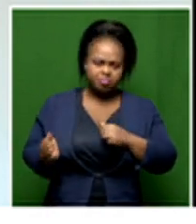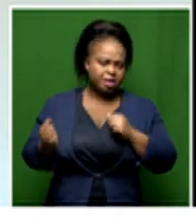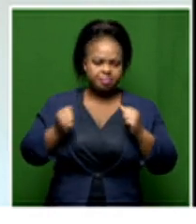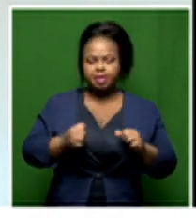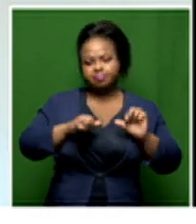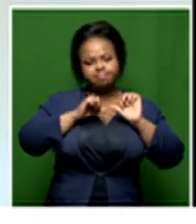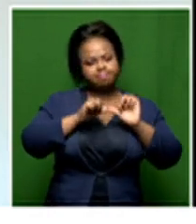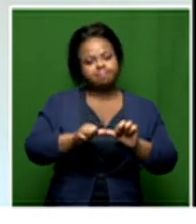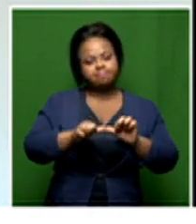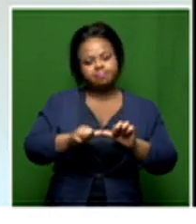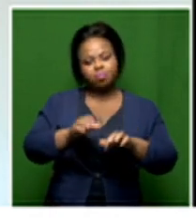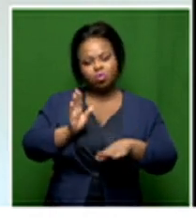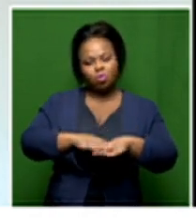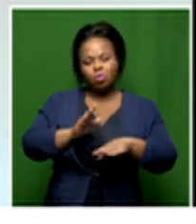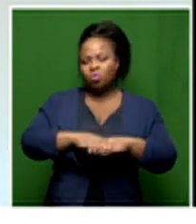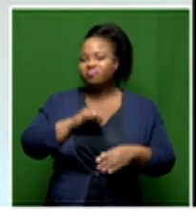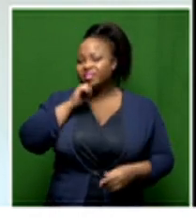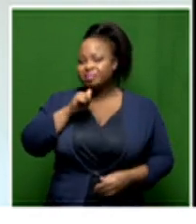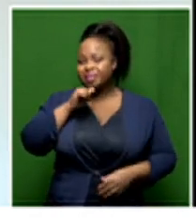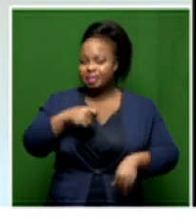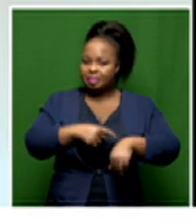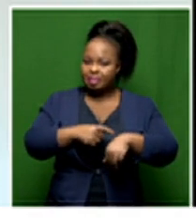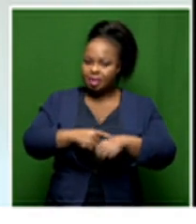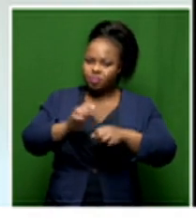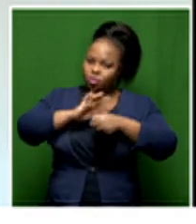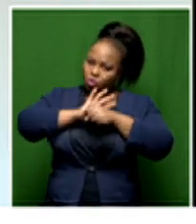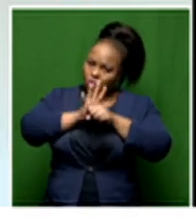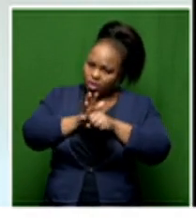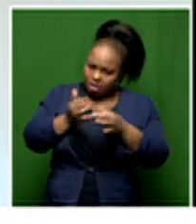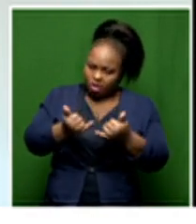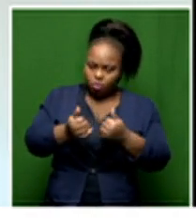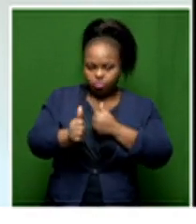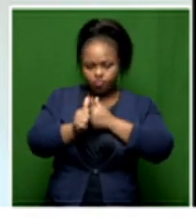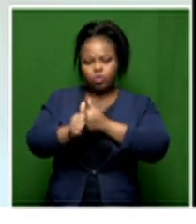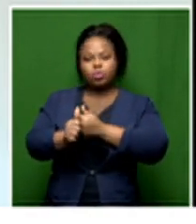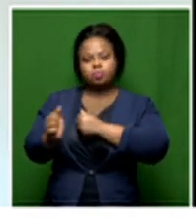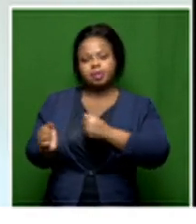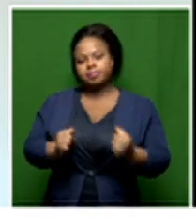window suddenly because of COVID. They can still be adhered to. And,